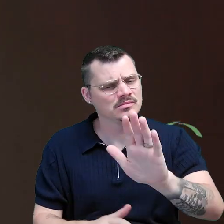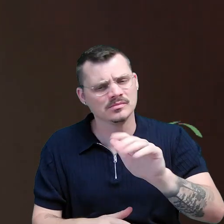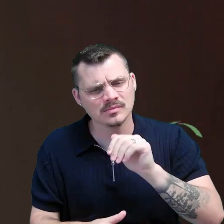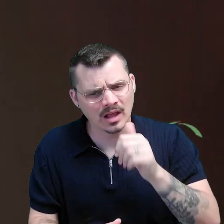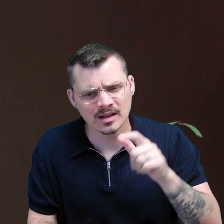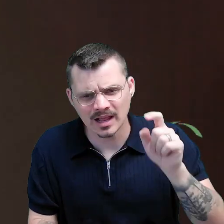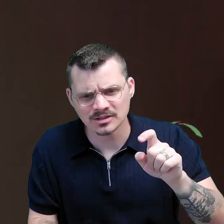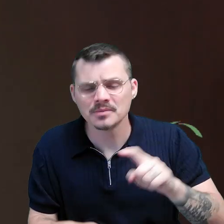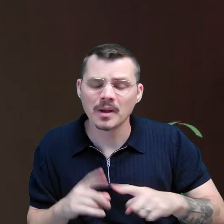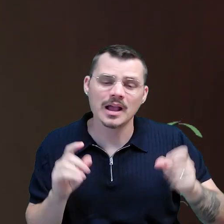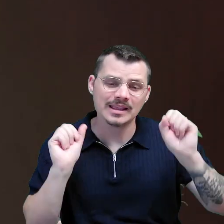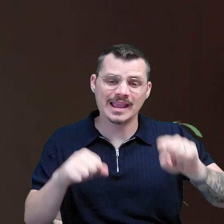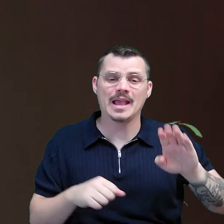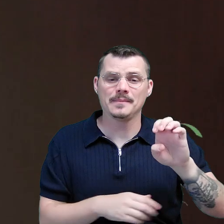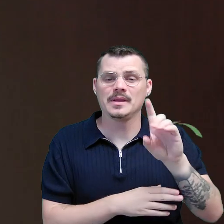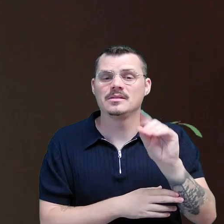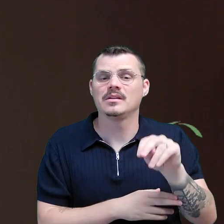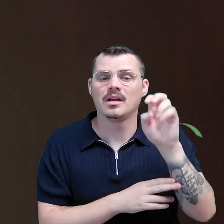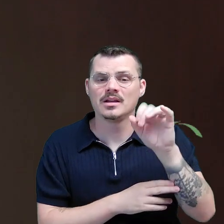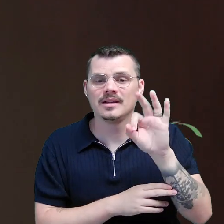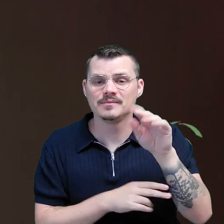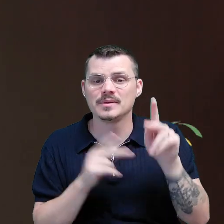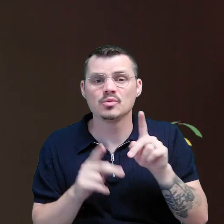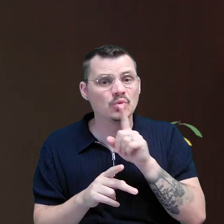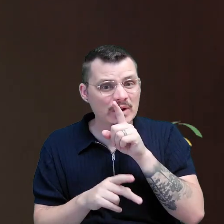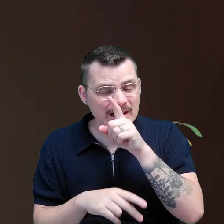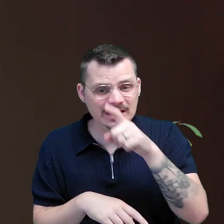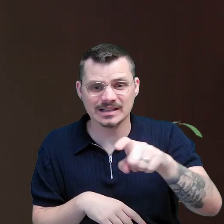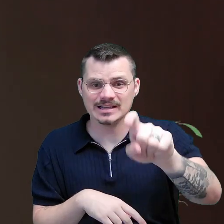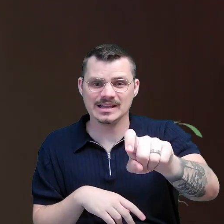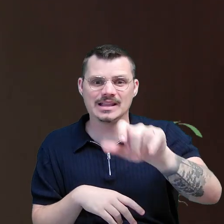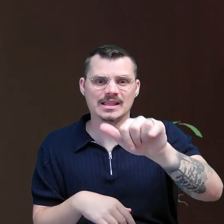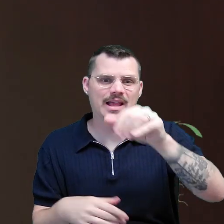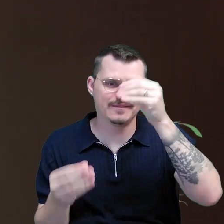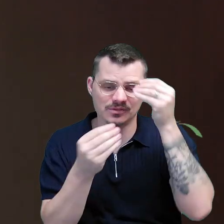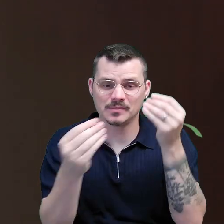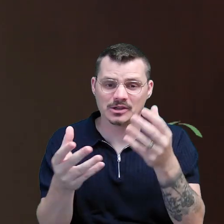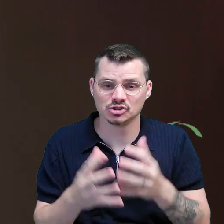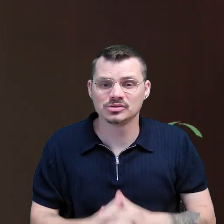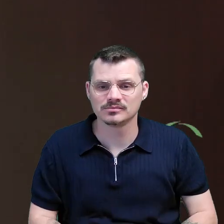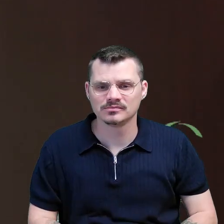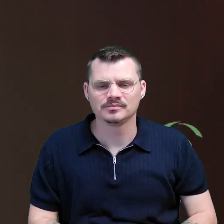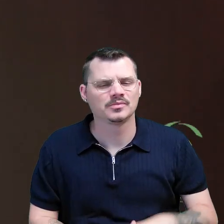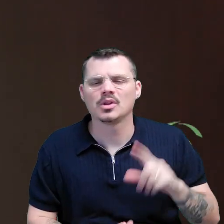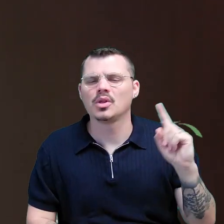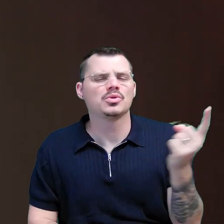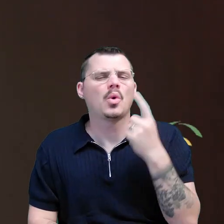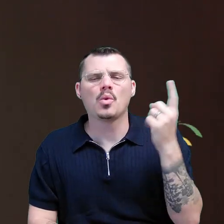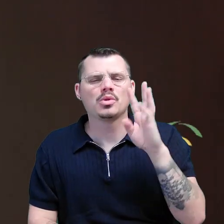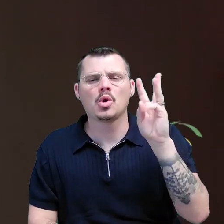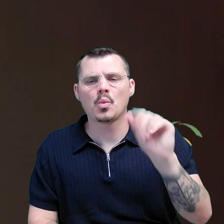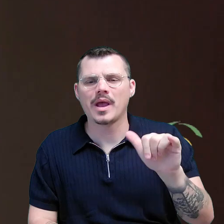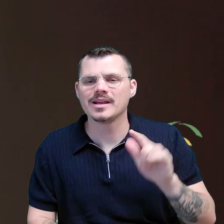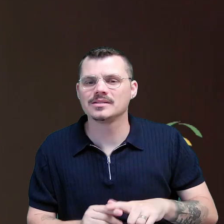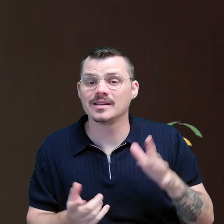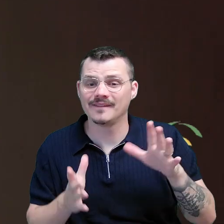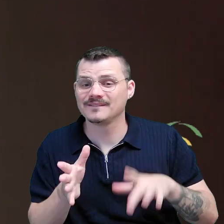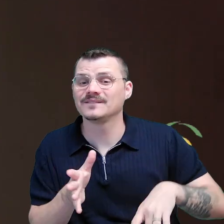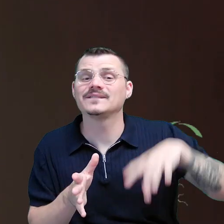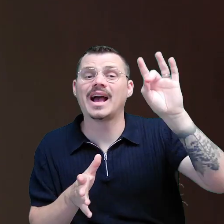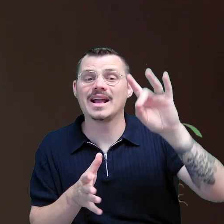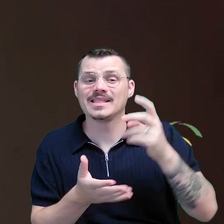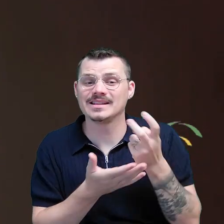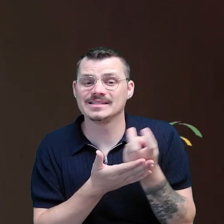but it can be done if people are really, really needing the information. That's the only way to find the